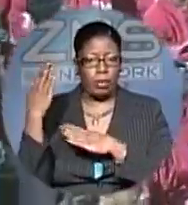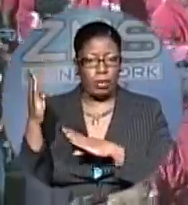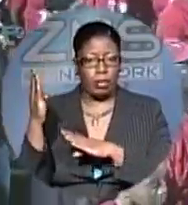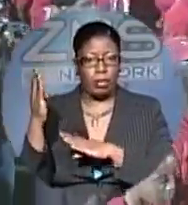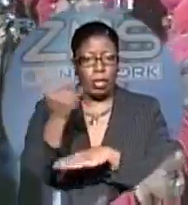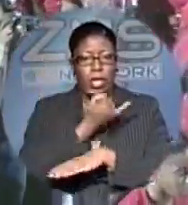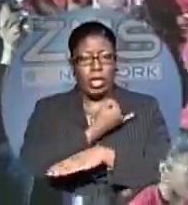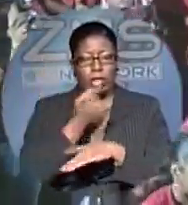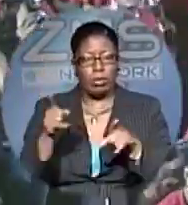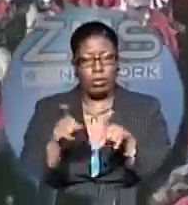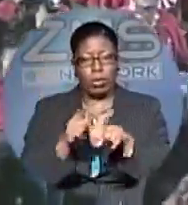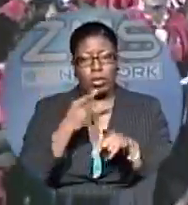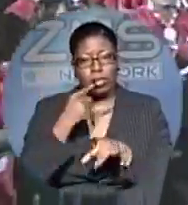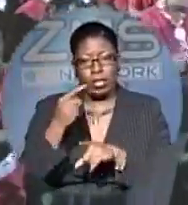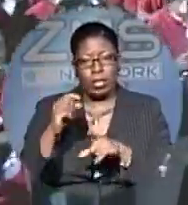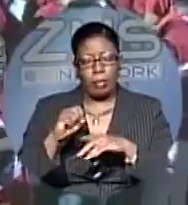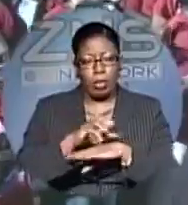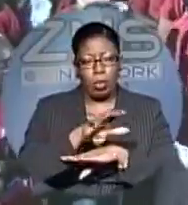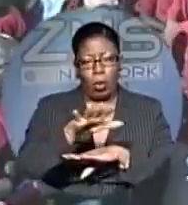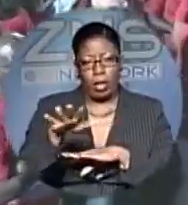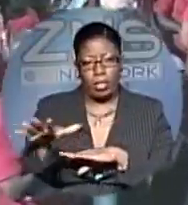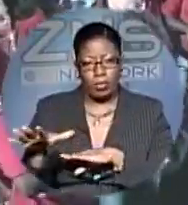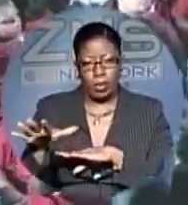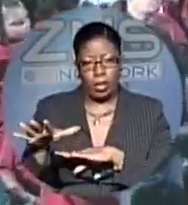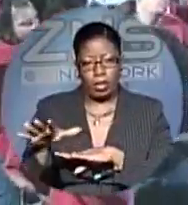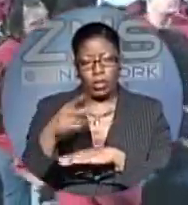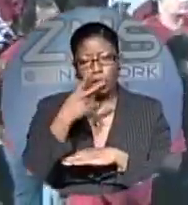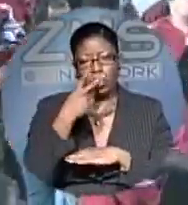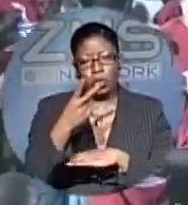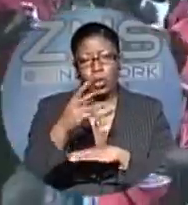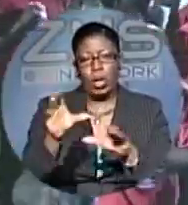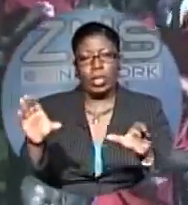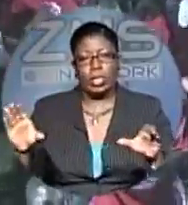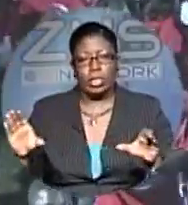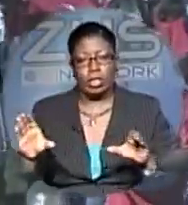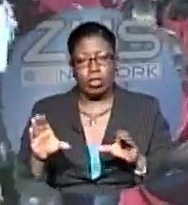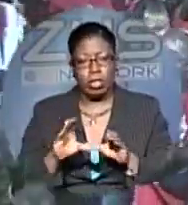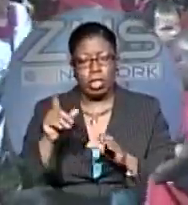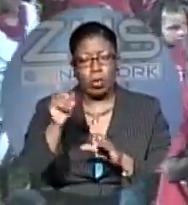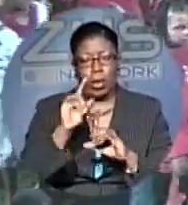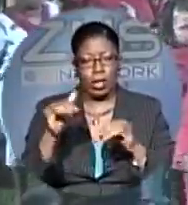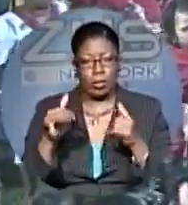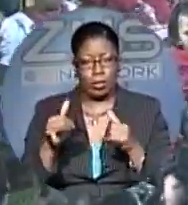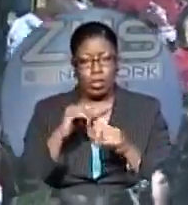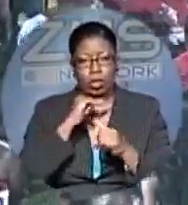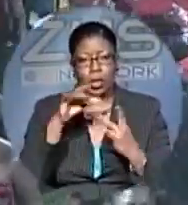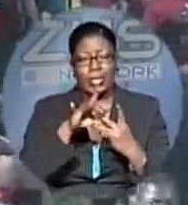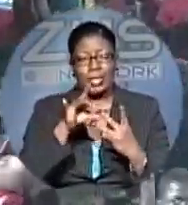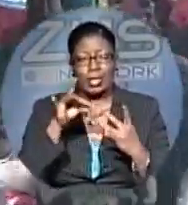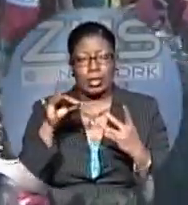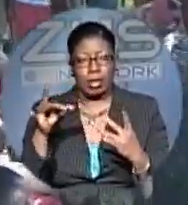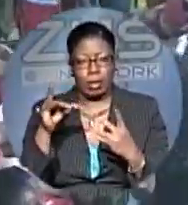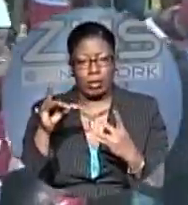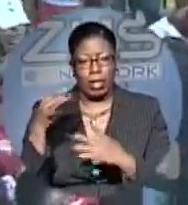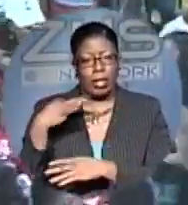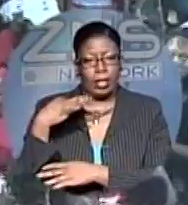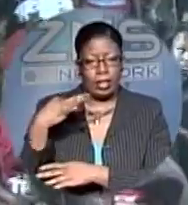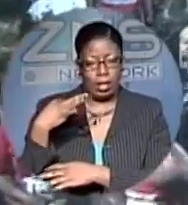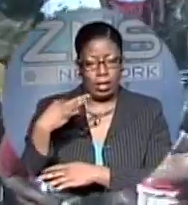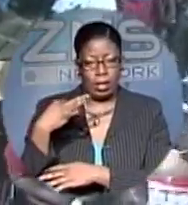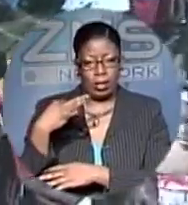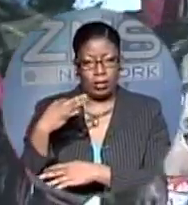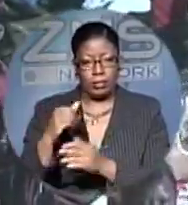Ingram says there has been widespread consultation in only two constituencies where the party did not select the preferred candidate of a constituency